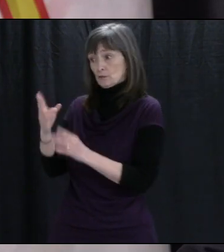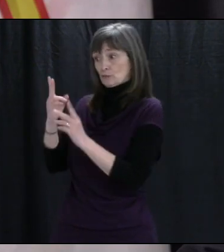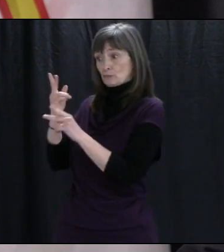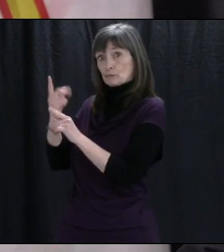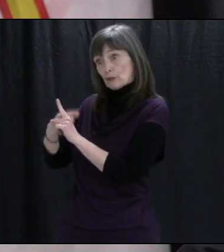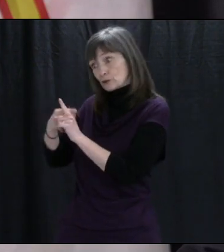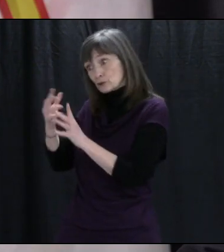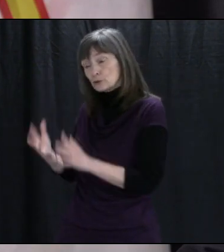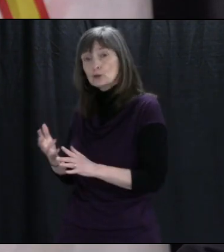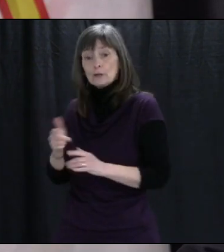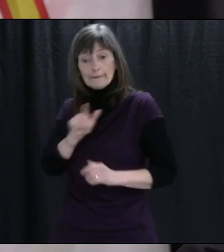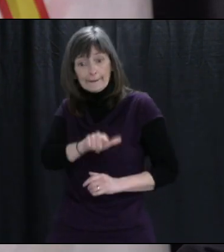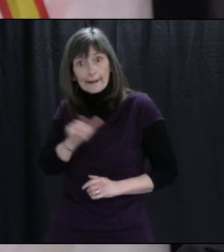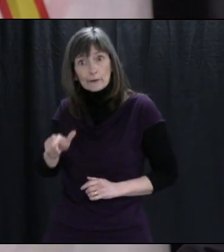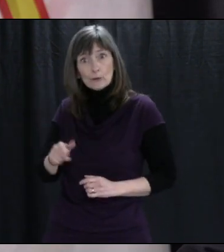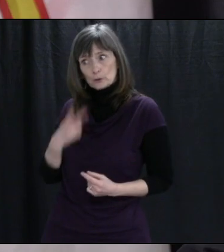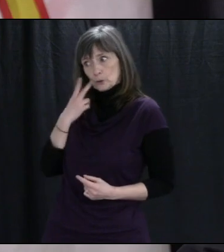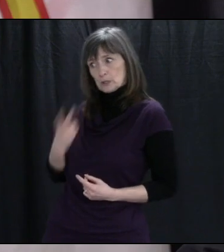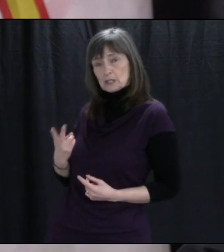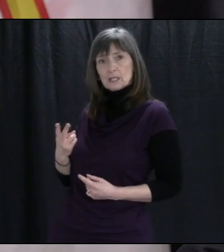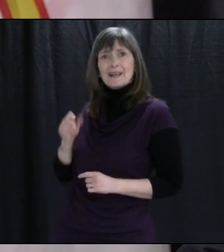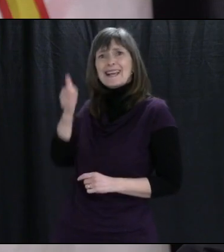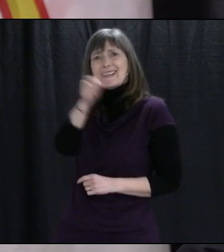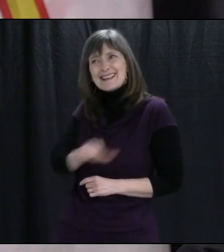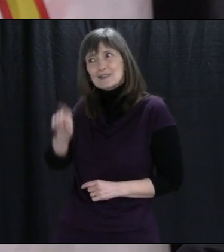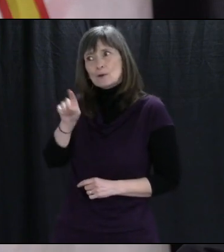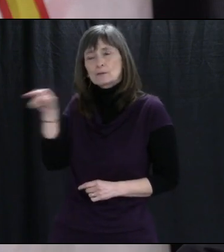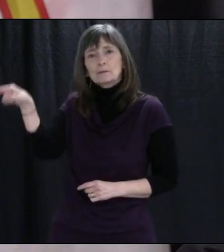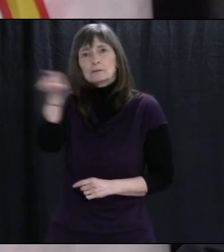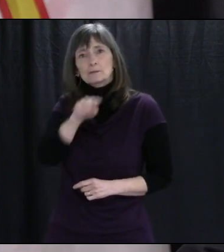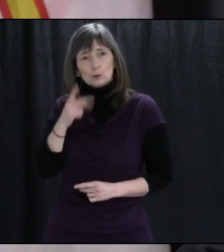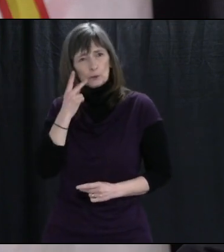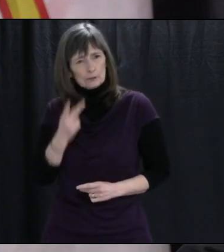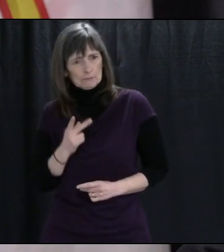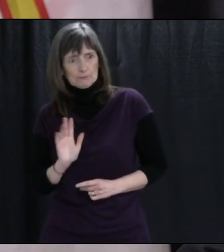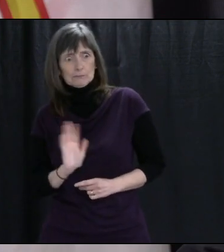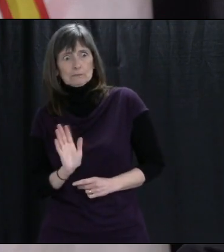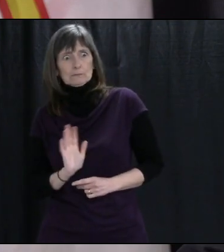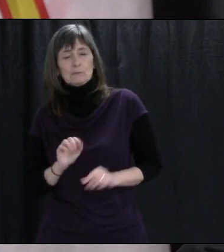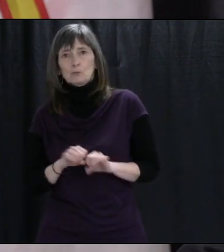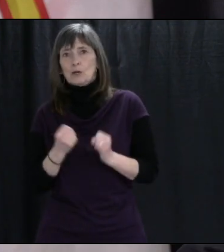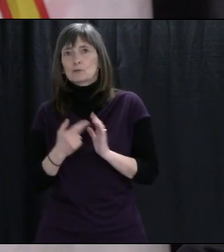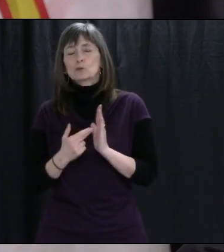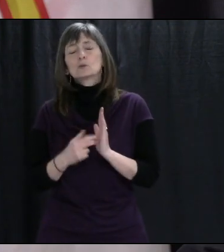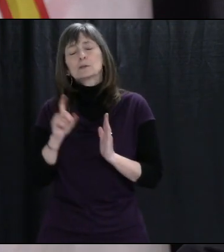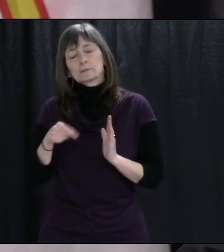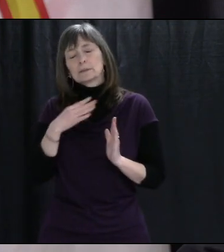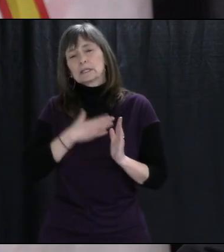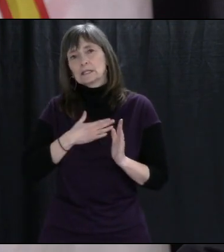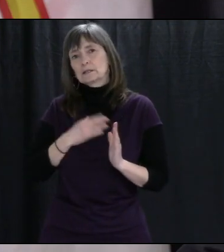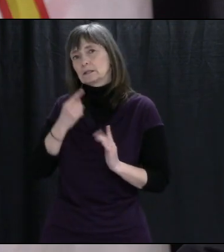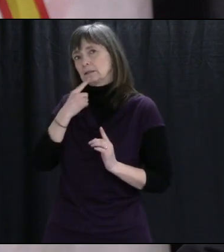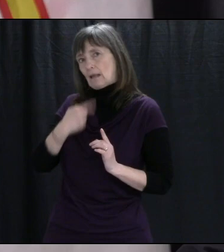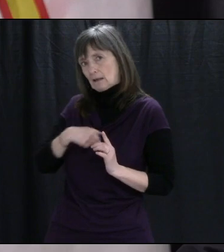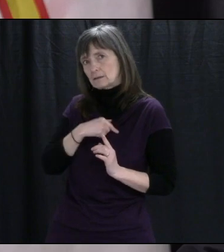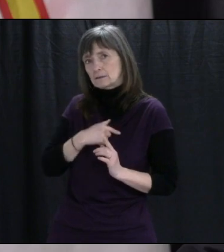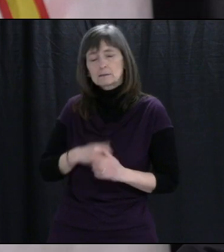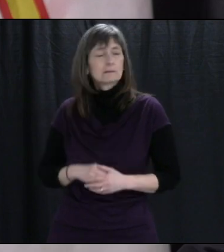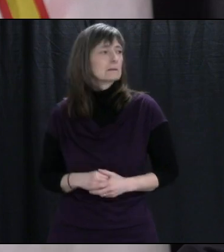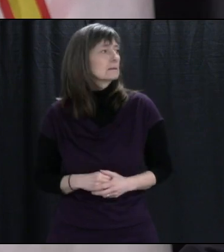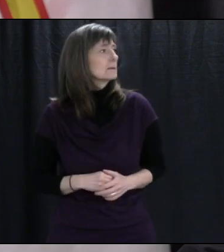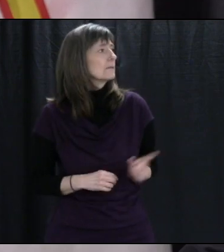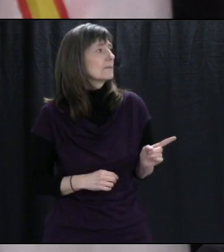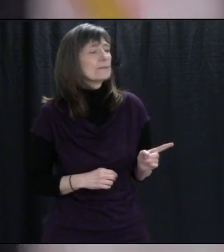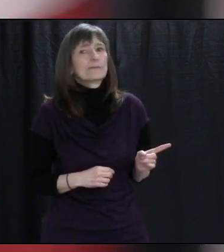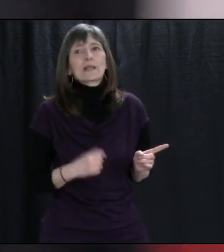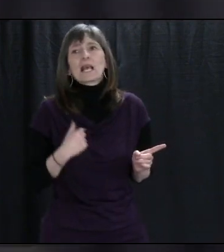who is not doing so responsibly, is to report those individuals. Could I just jump in here? My